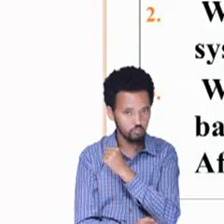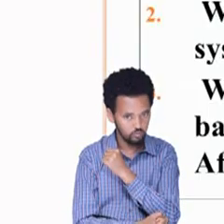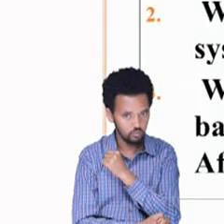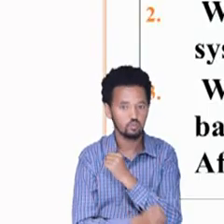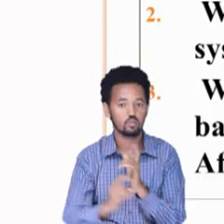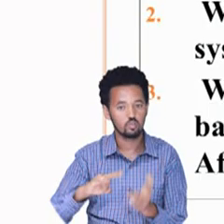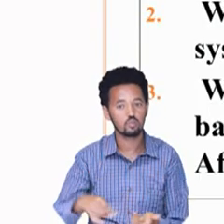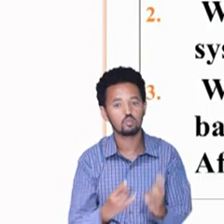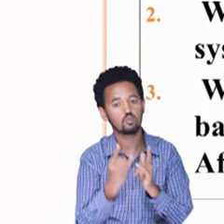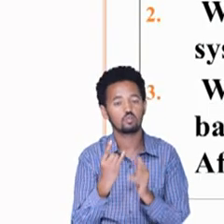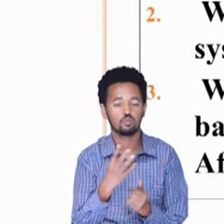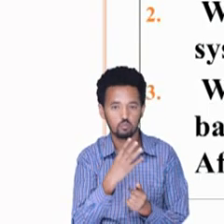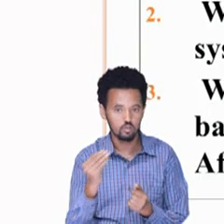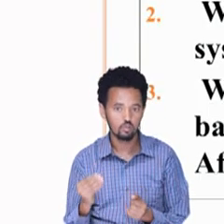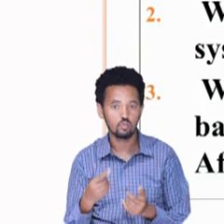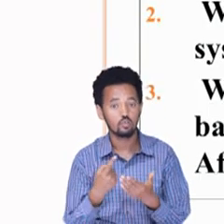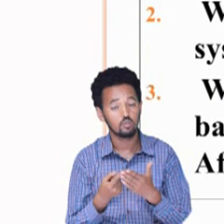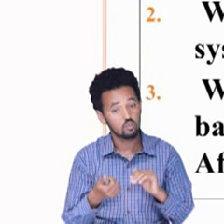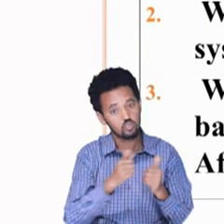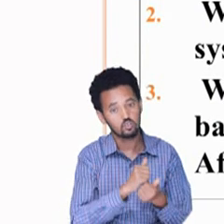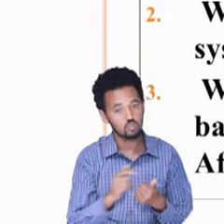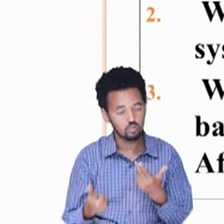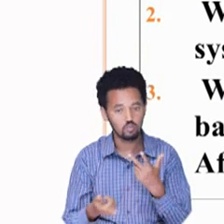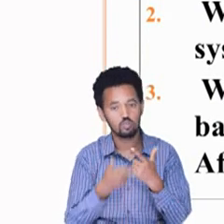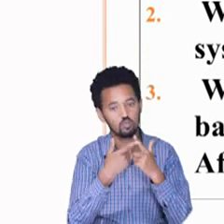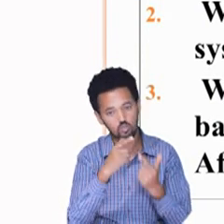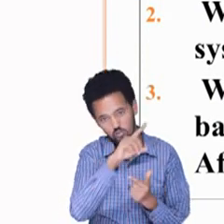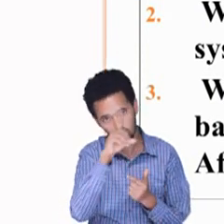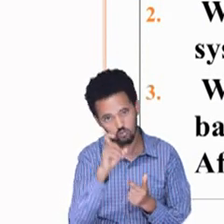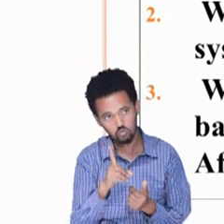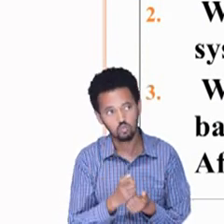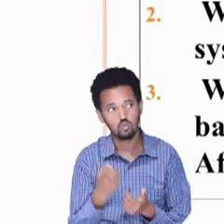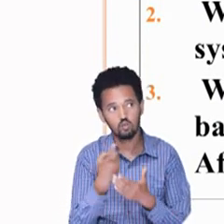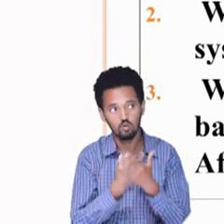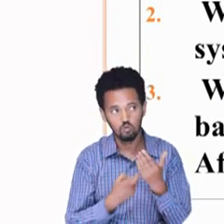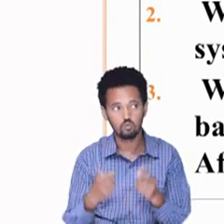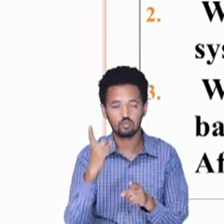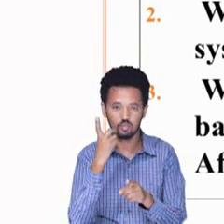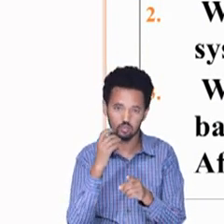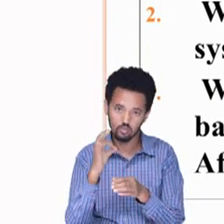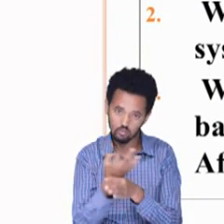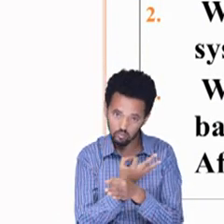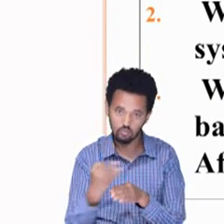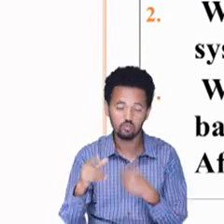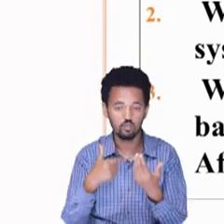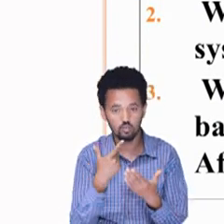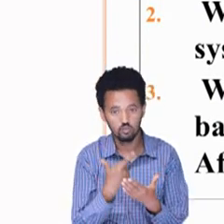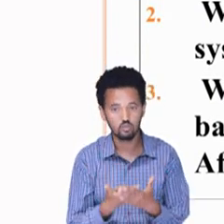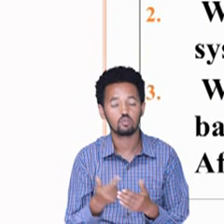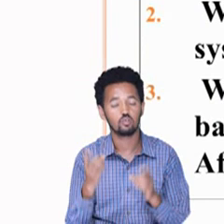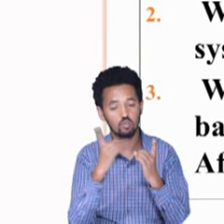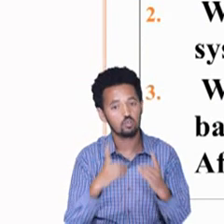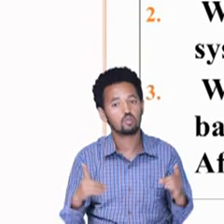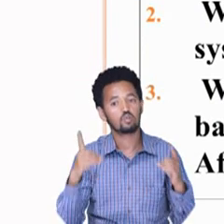drainage system, and discharge? The second question is, what factors affect the drainage system